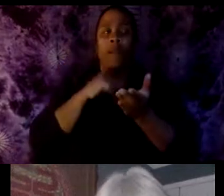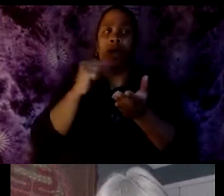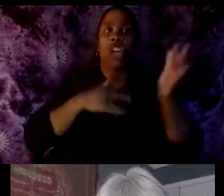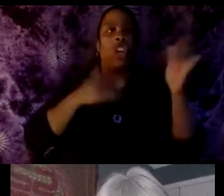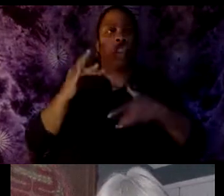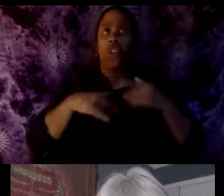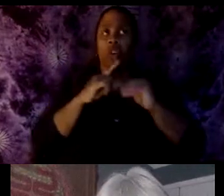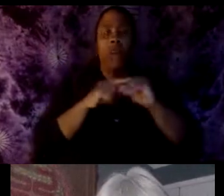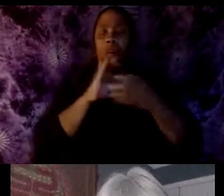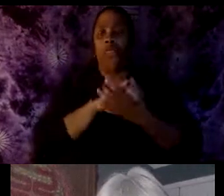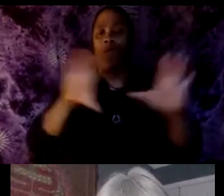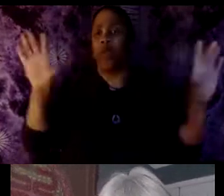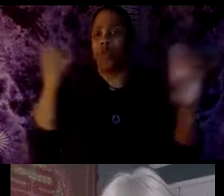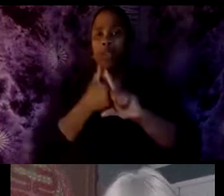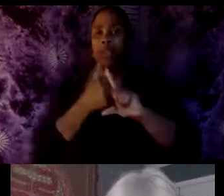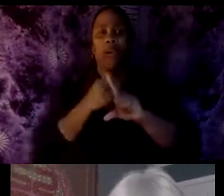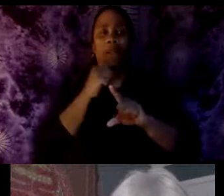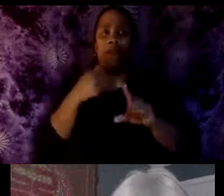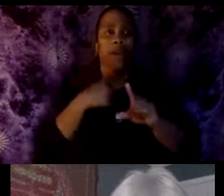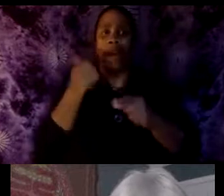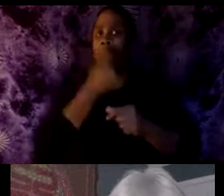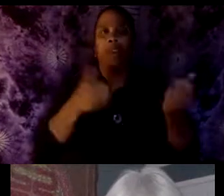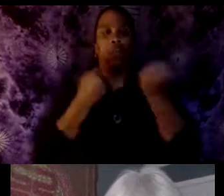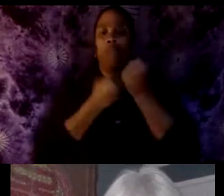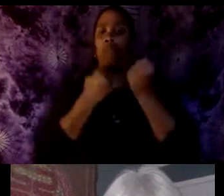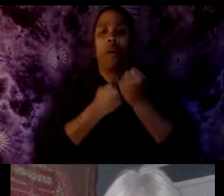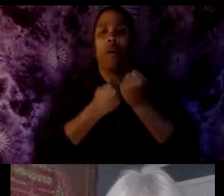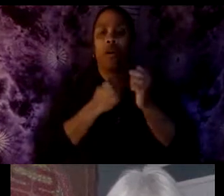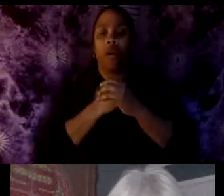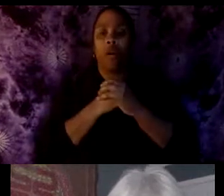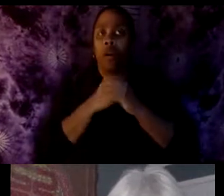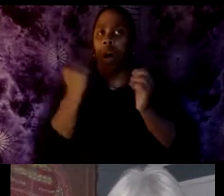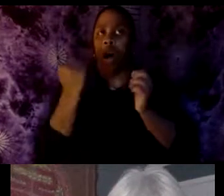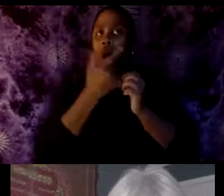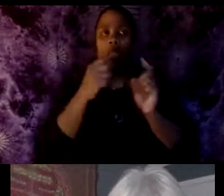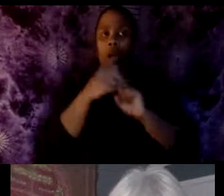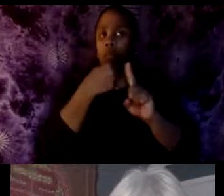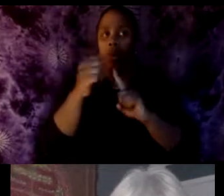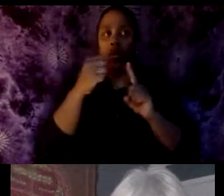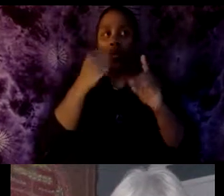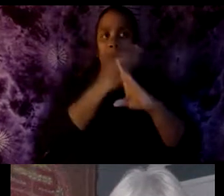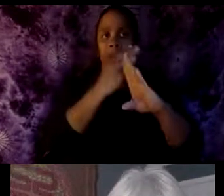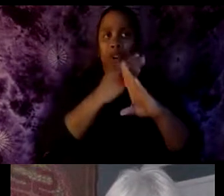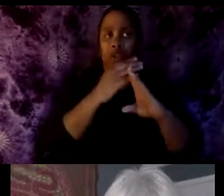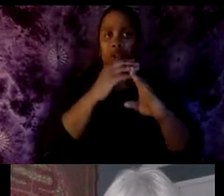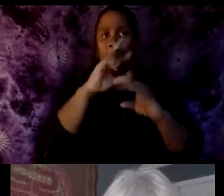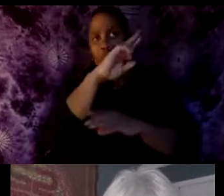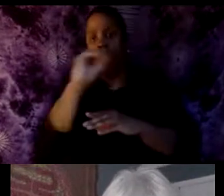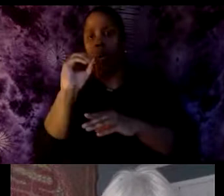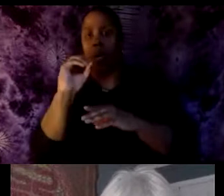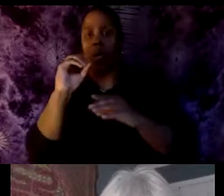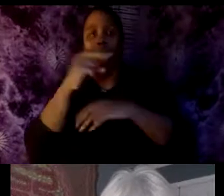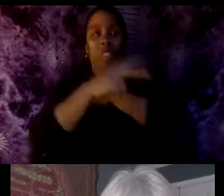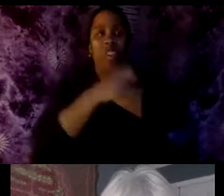about the divorce. He has not one leg to stand on with all of the abuse prevention orders, the harassment, the theft. I'm